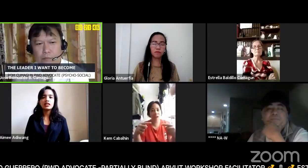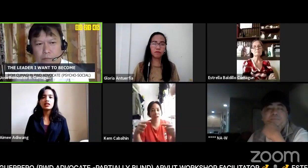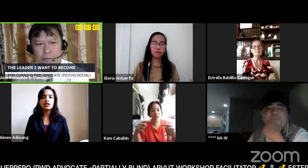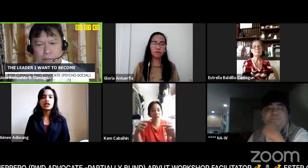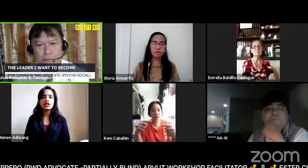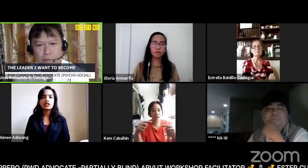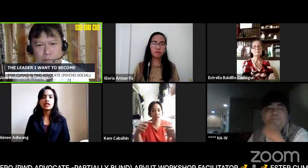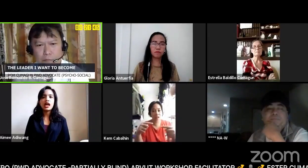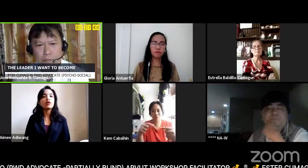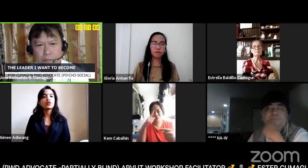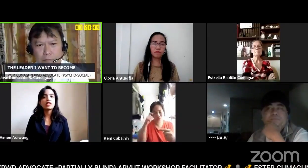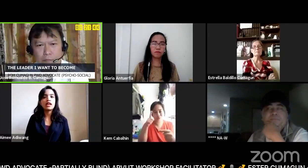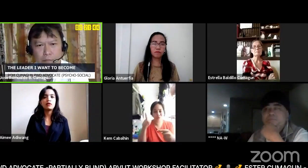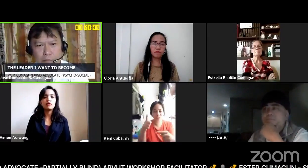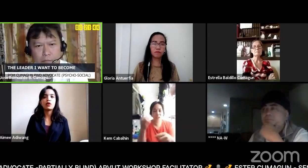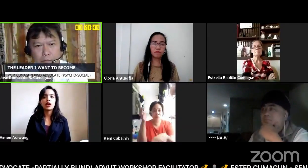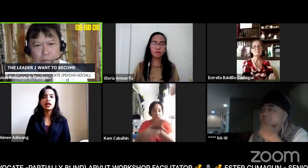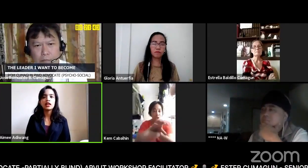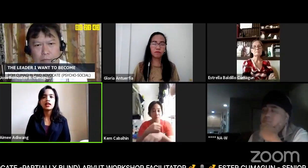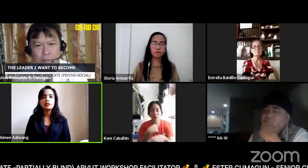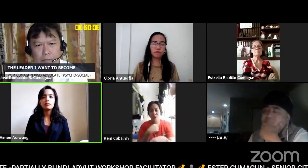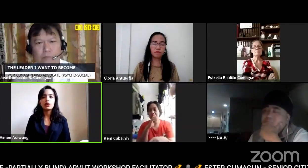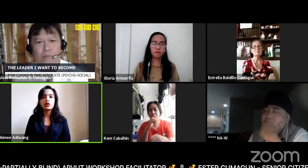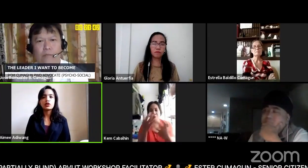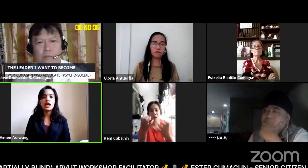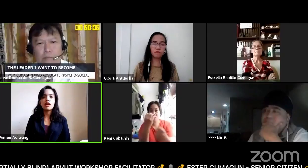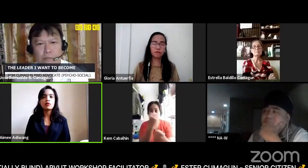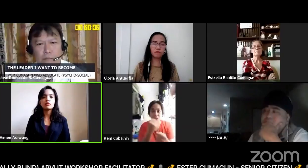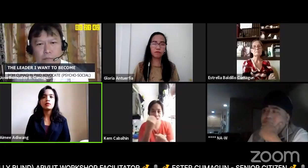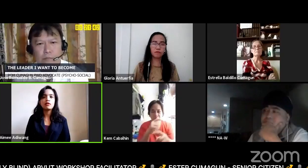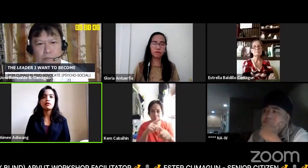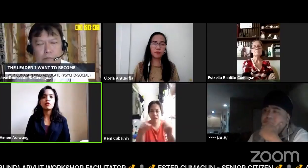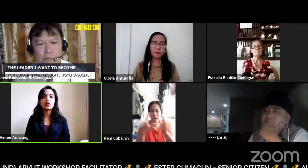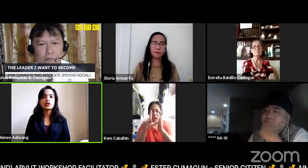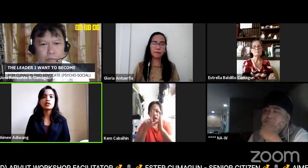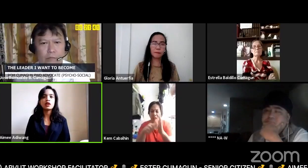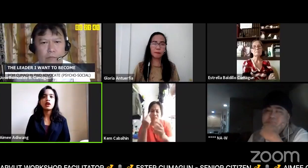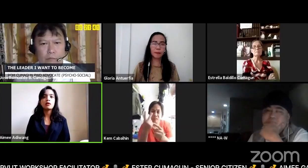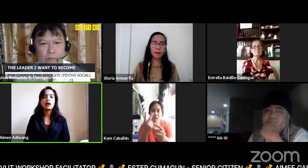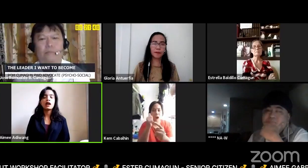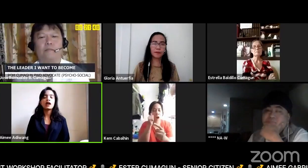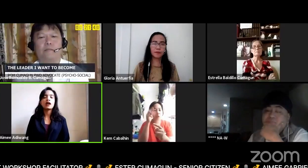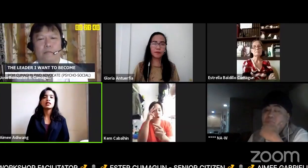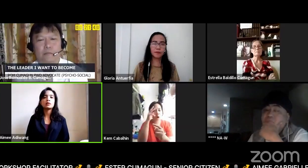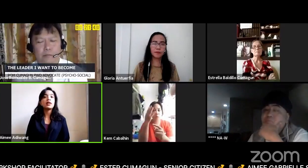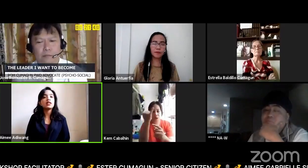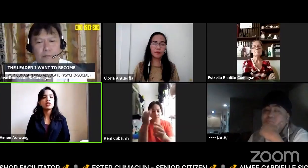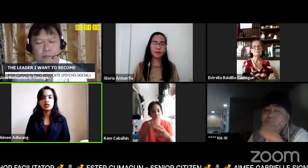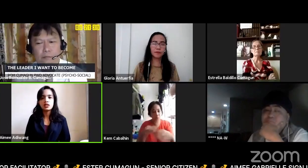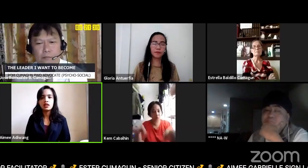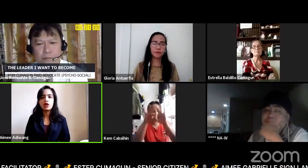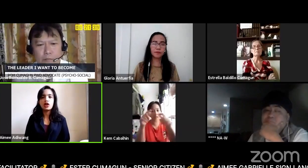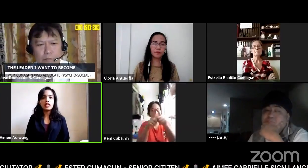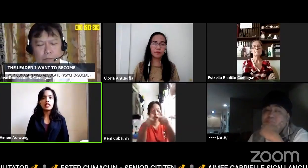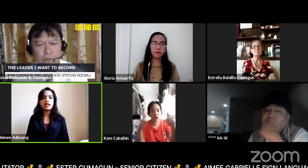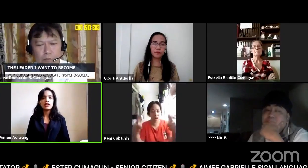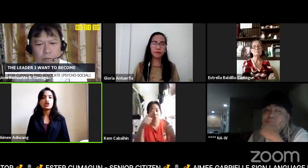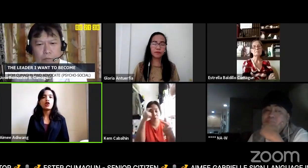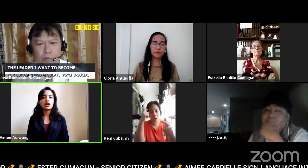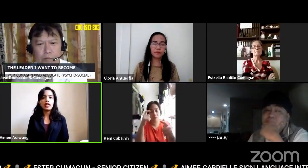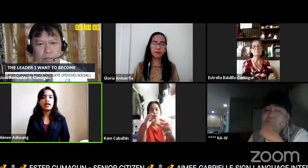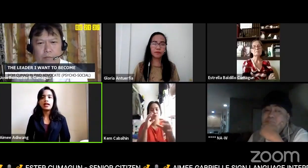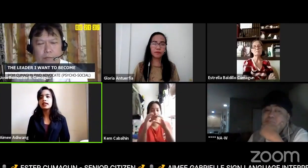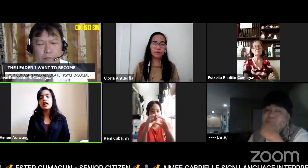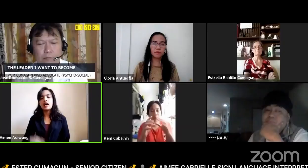I didn't learn how to sign before because I was being forced speech,